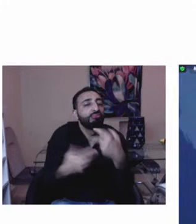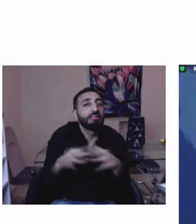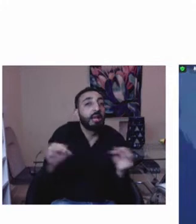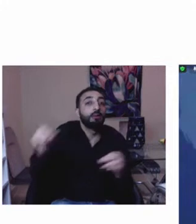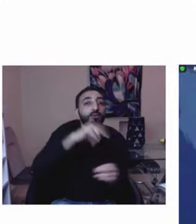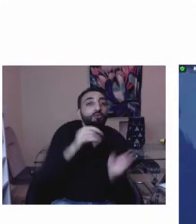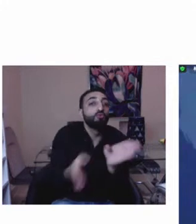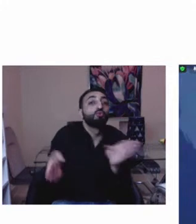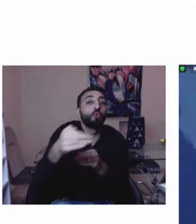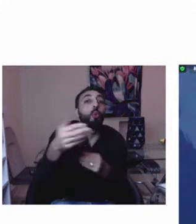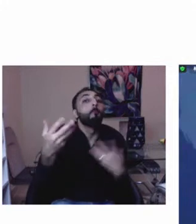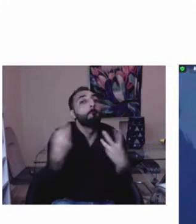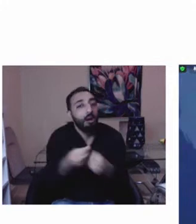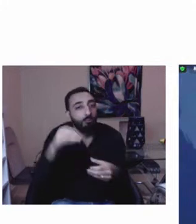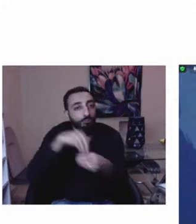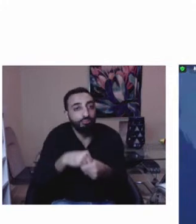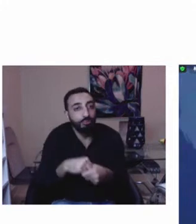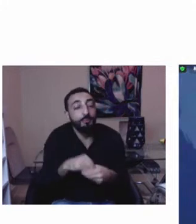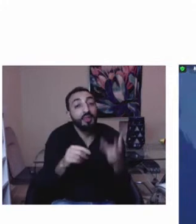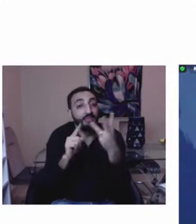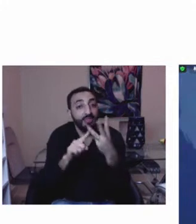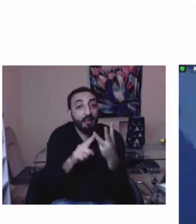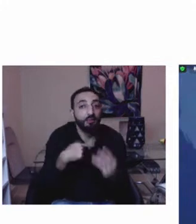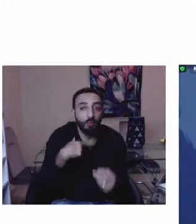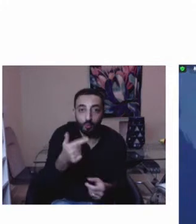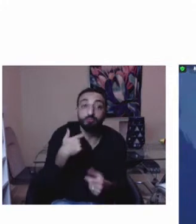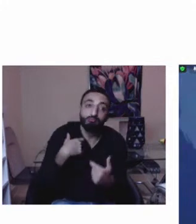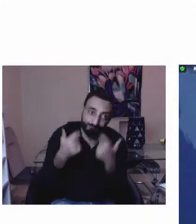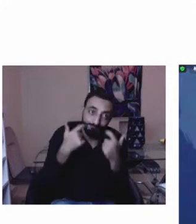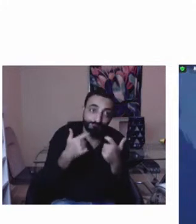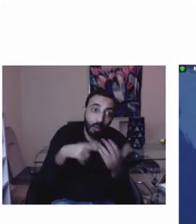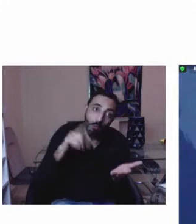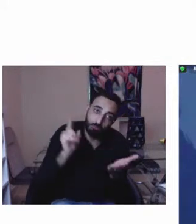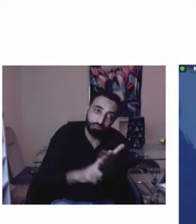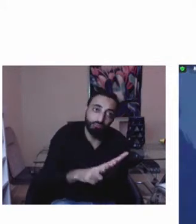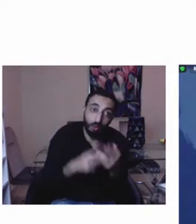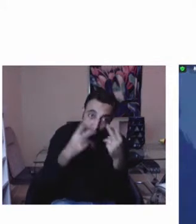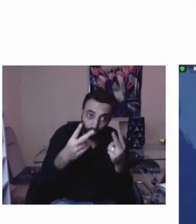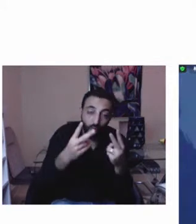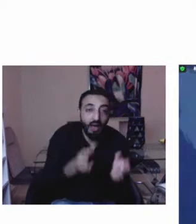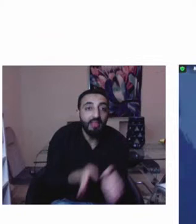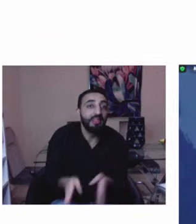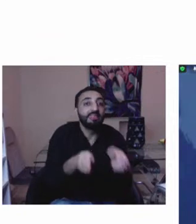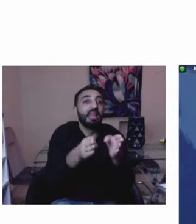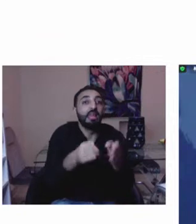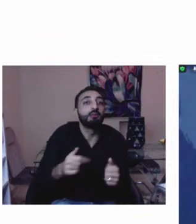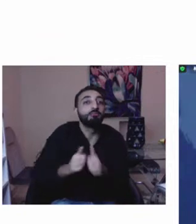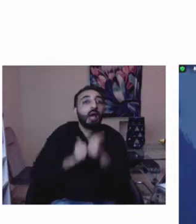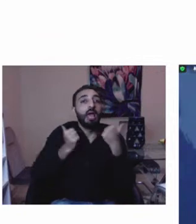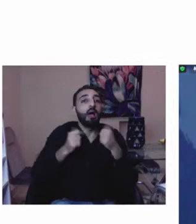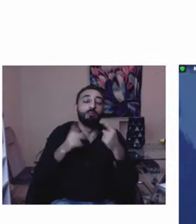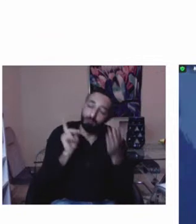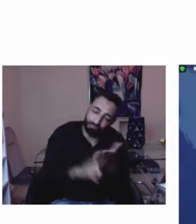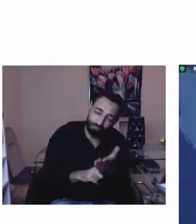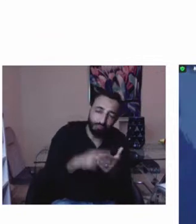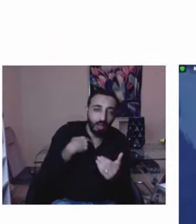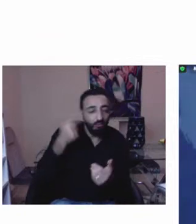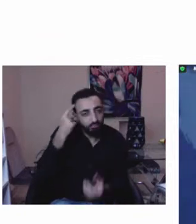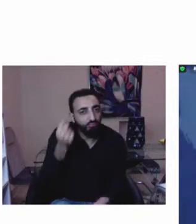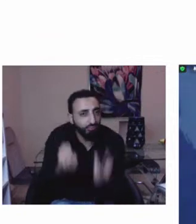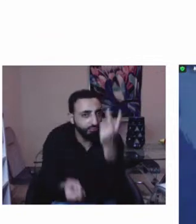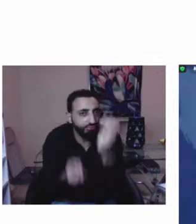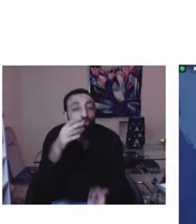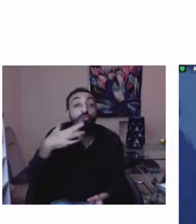in integrating a youth perspective and a youth participation in peacebuilding. Sweden's Folke Bernadotte